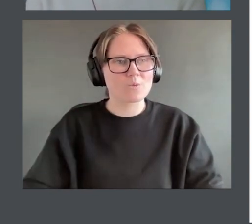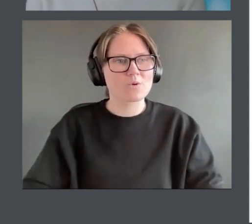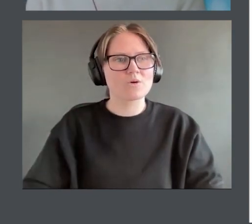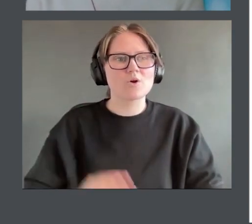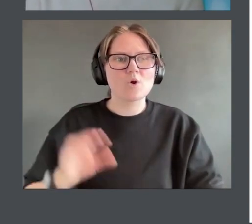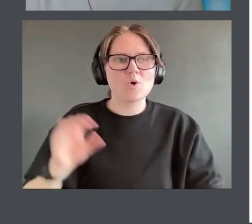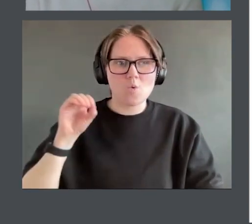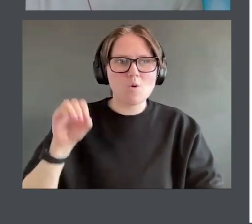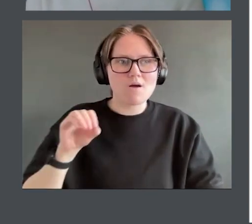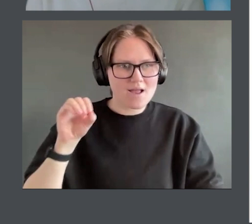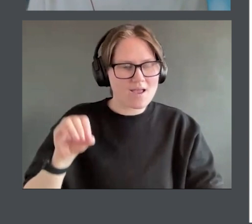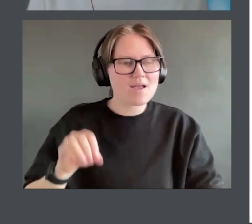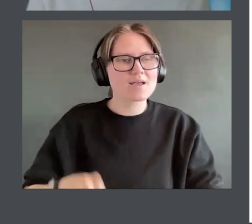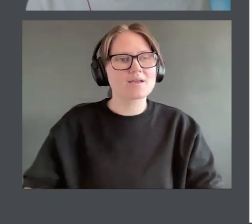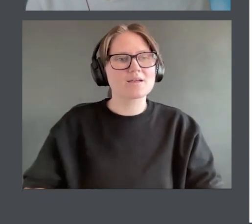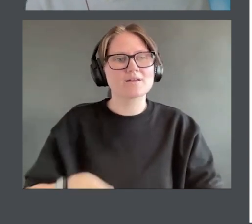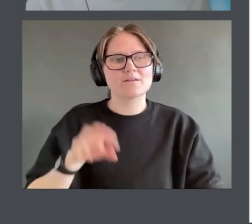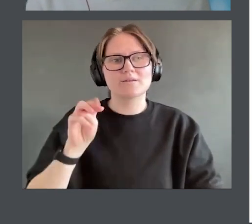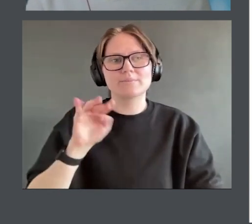Oregon, Mississippi.